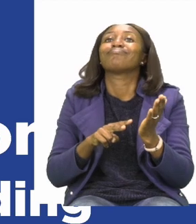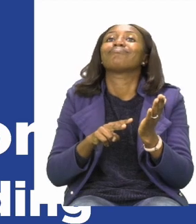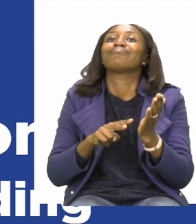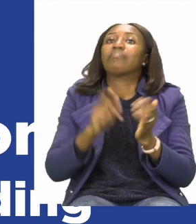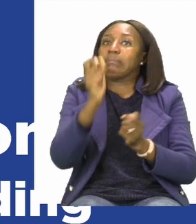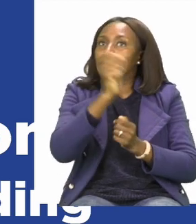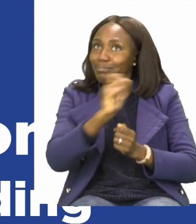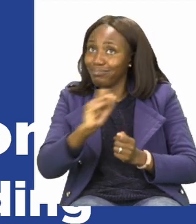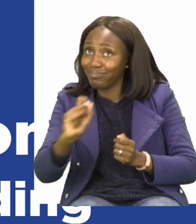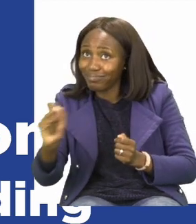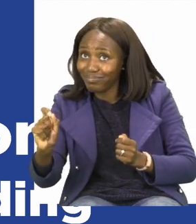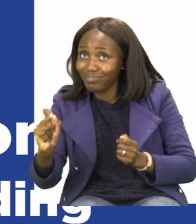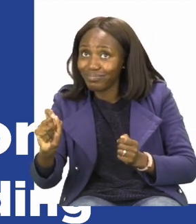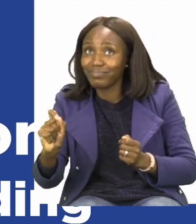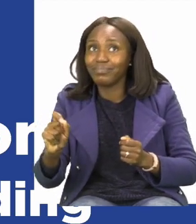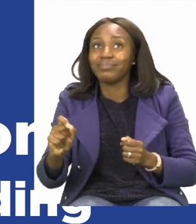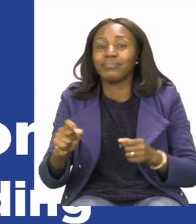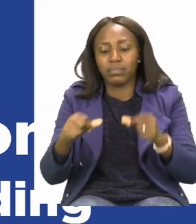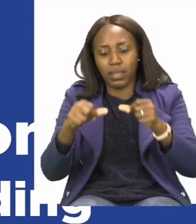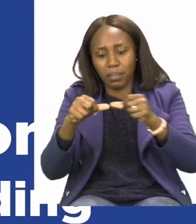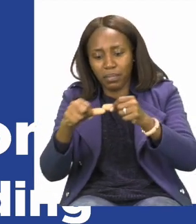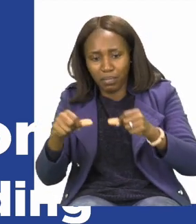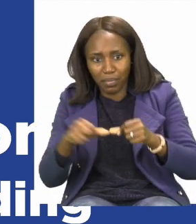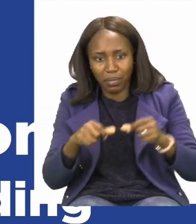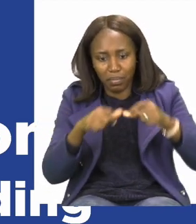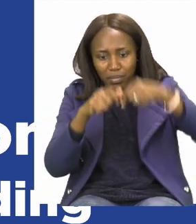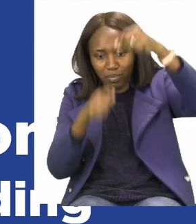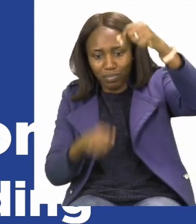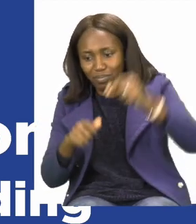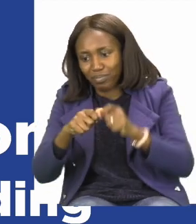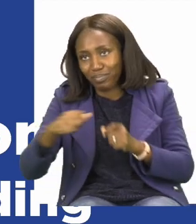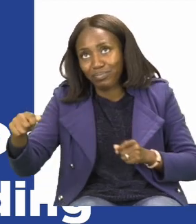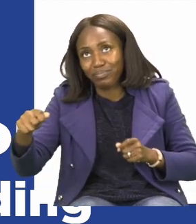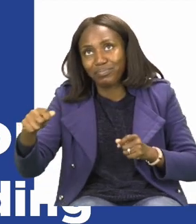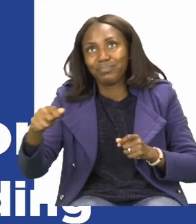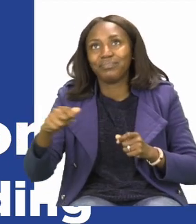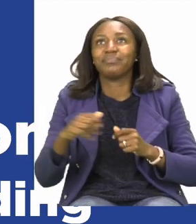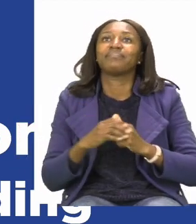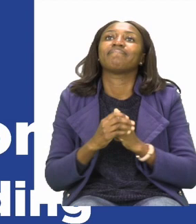comprehension, writing, and measurement.